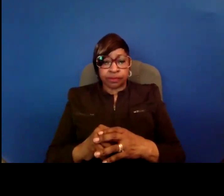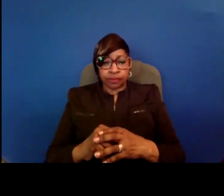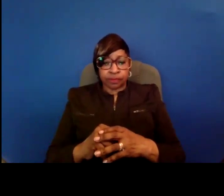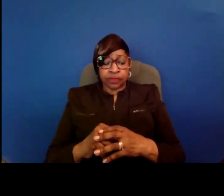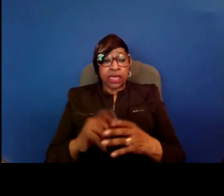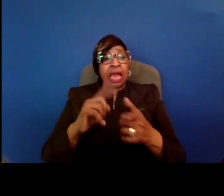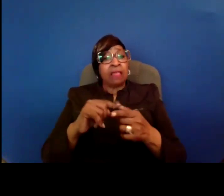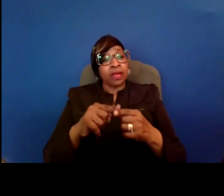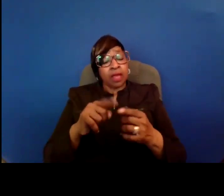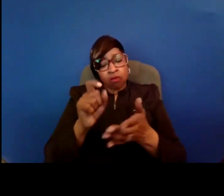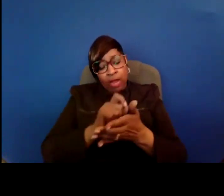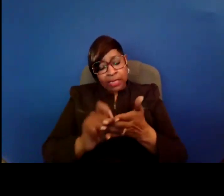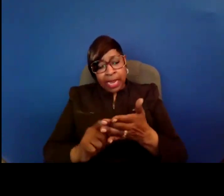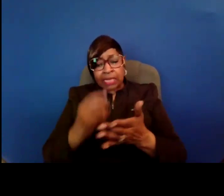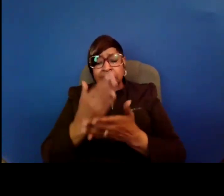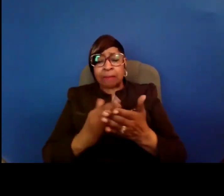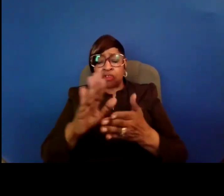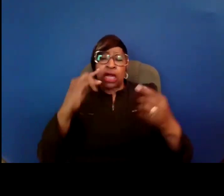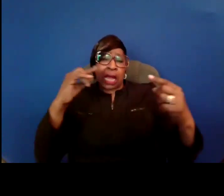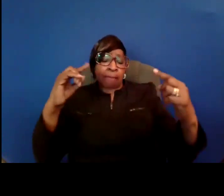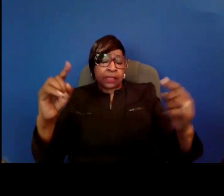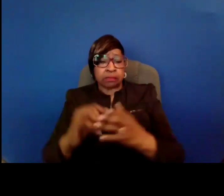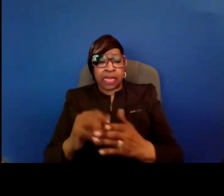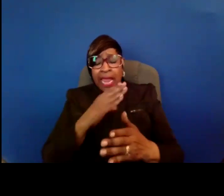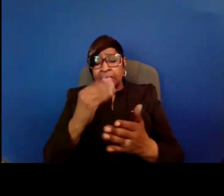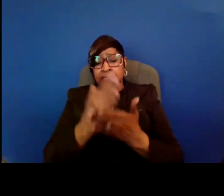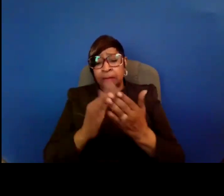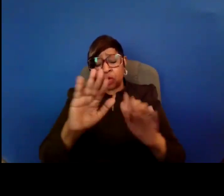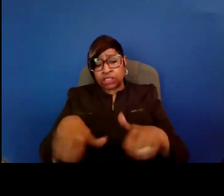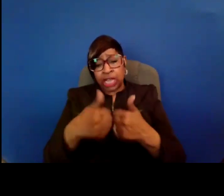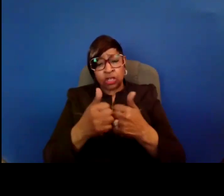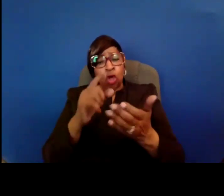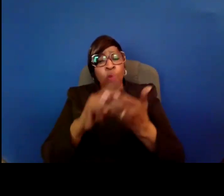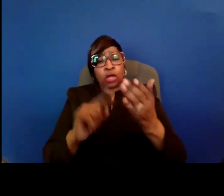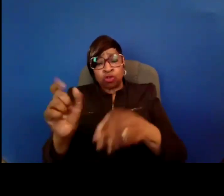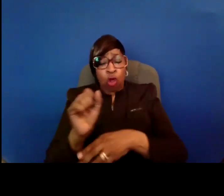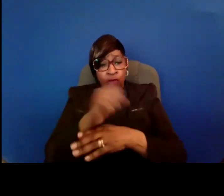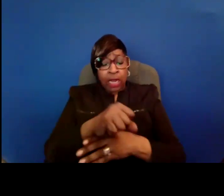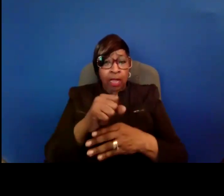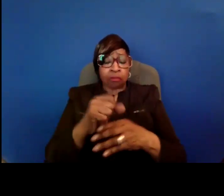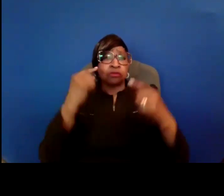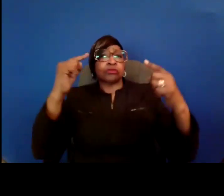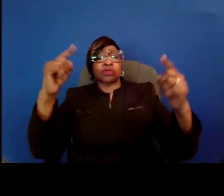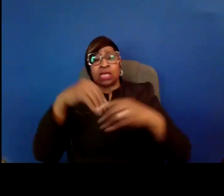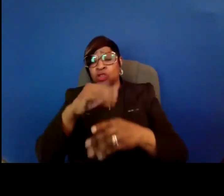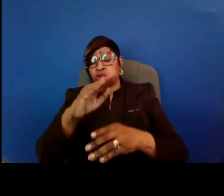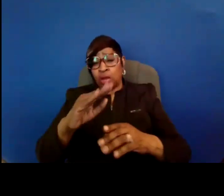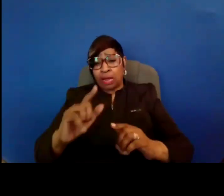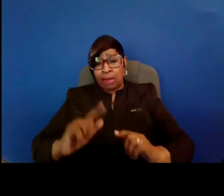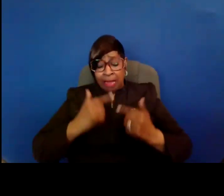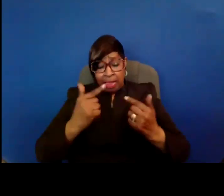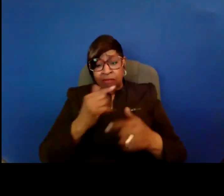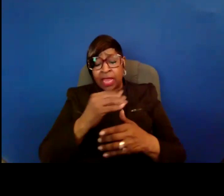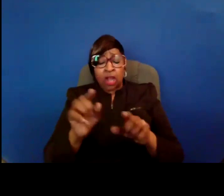And then writing down some of your accomplishments and some of your challenges. What have you overcome in your life? And also, what